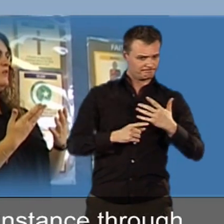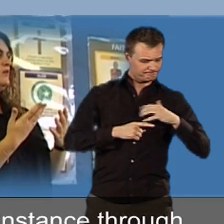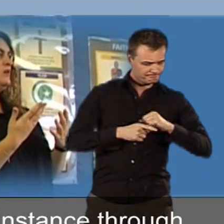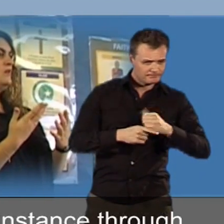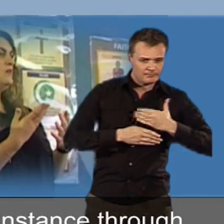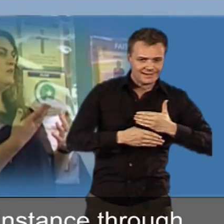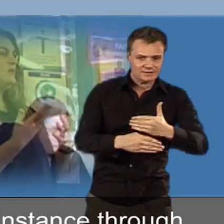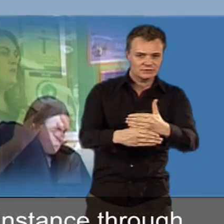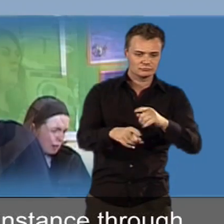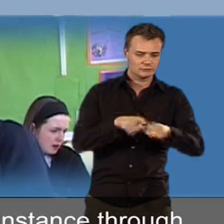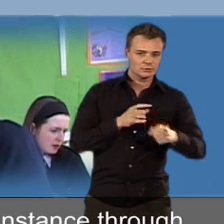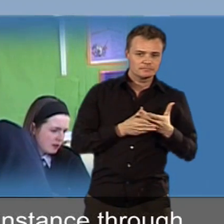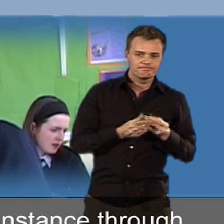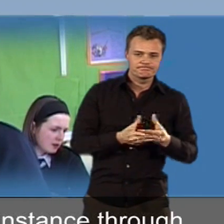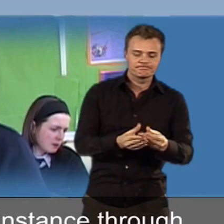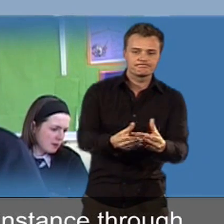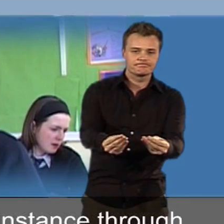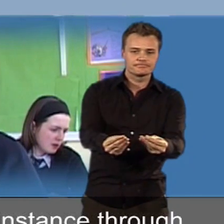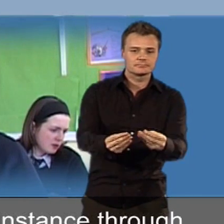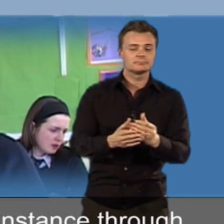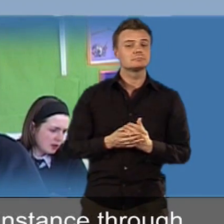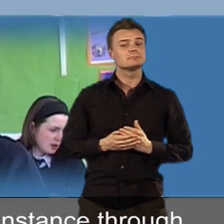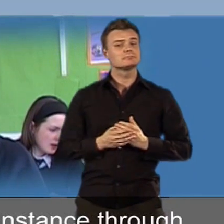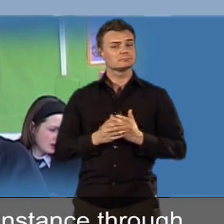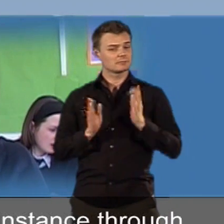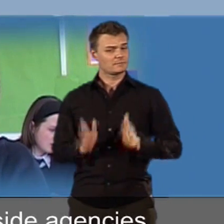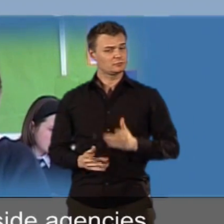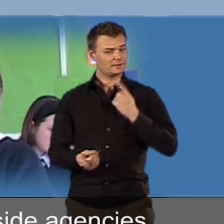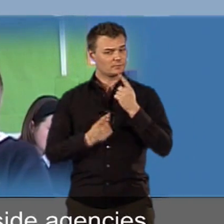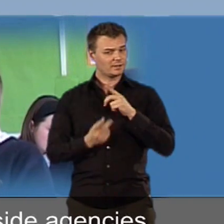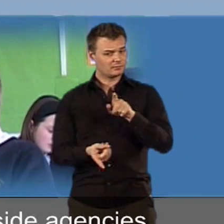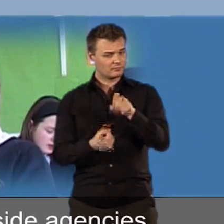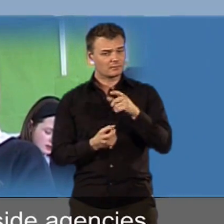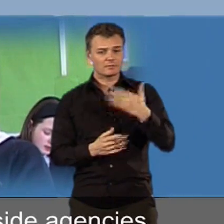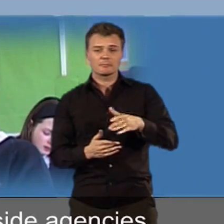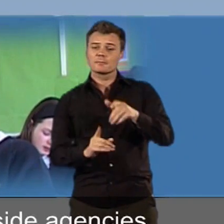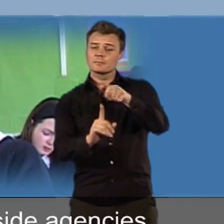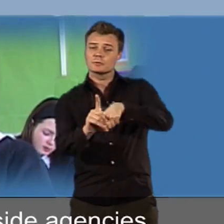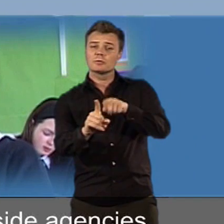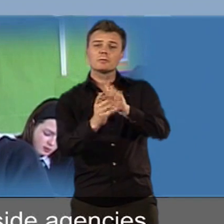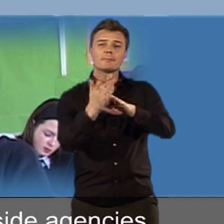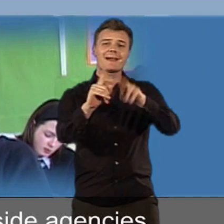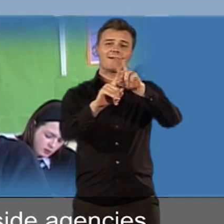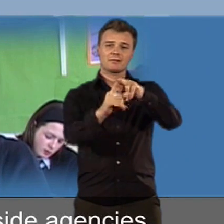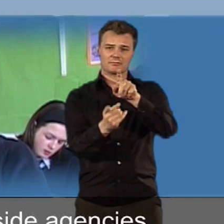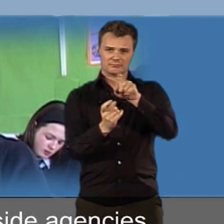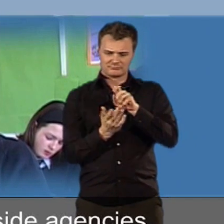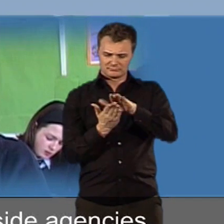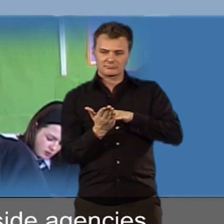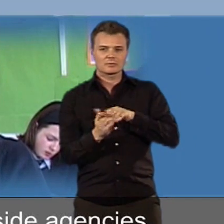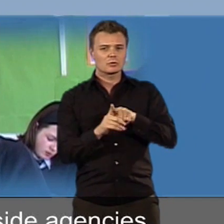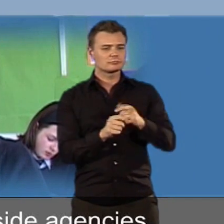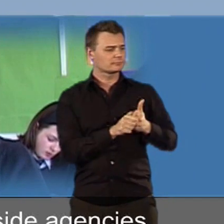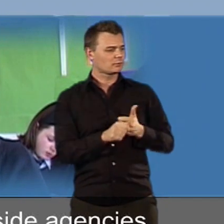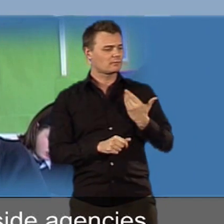Information gathered in the first instance through consultation with pupil and parents, supported by the expertise of staff and outside agencies,